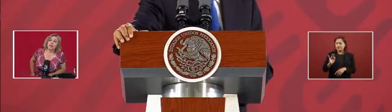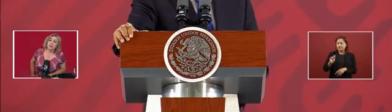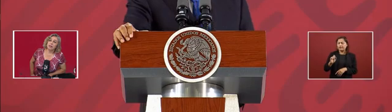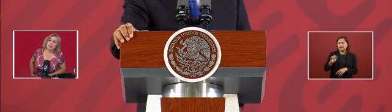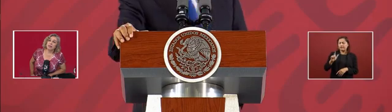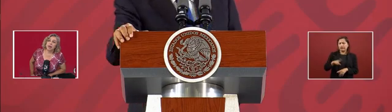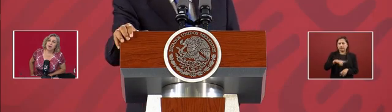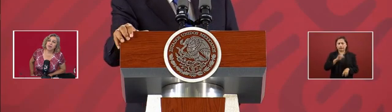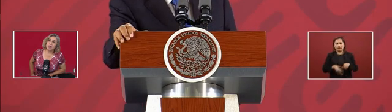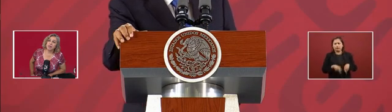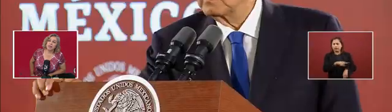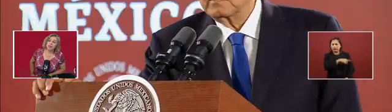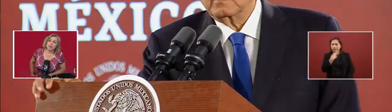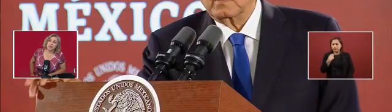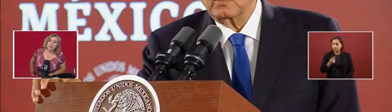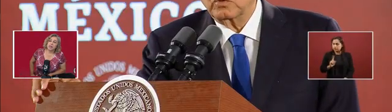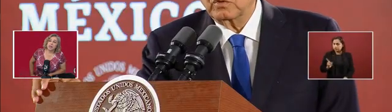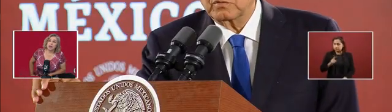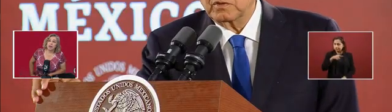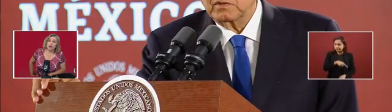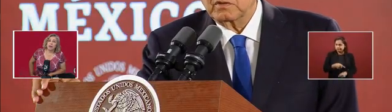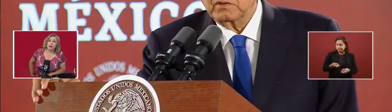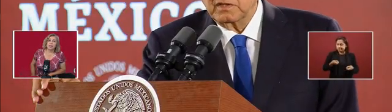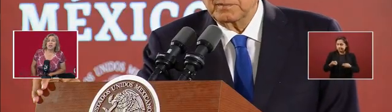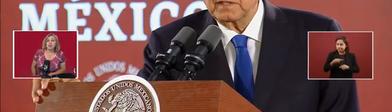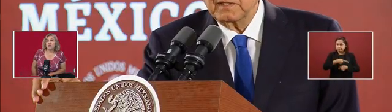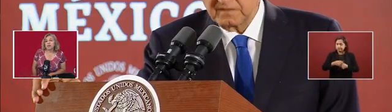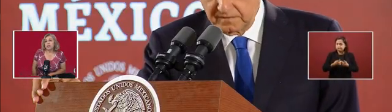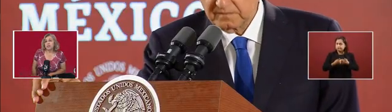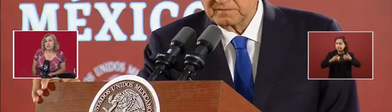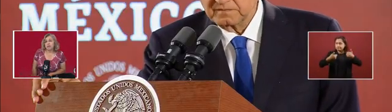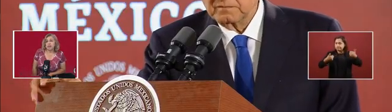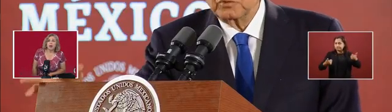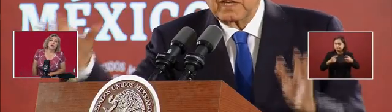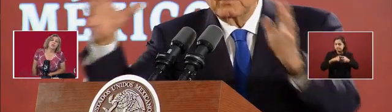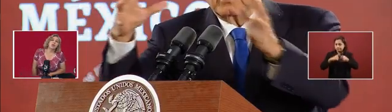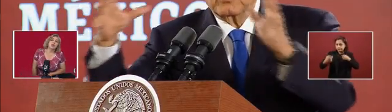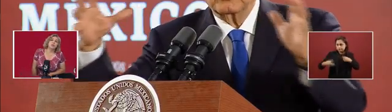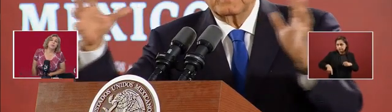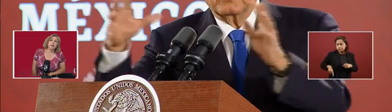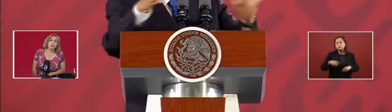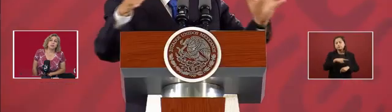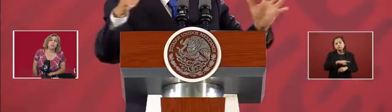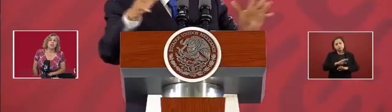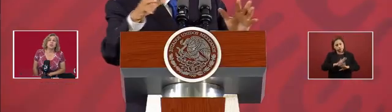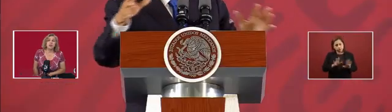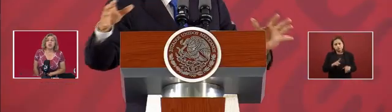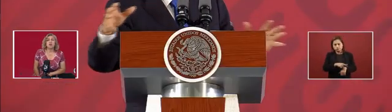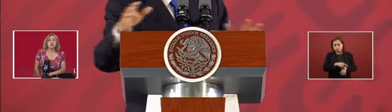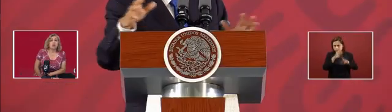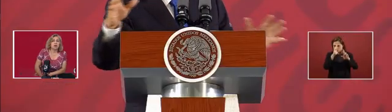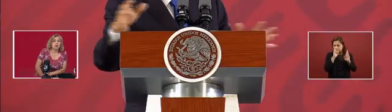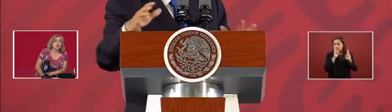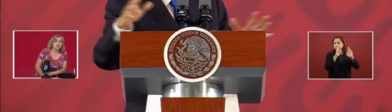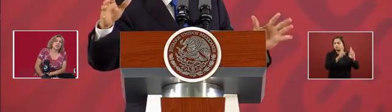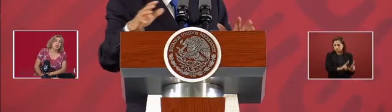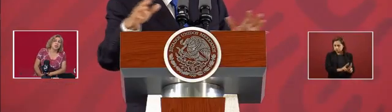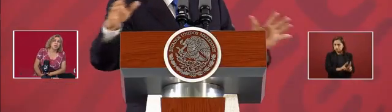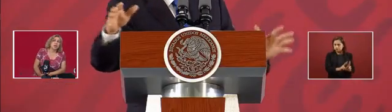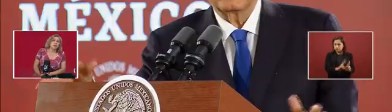el influyentismo. Influentialism was prevalent. Vamos a informar sobre eso. We're going to